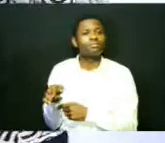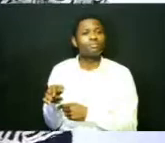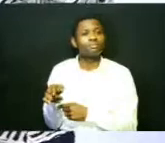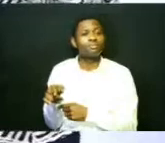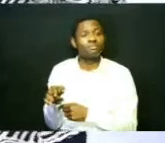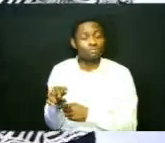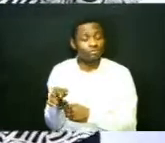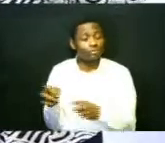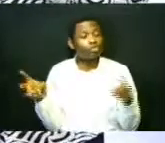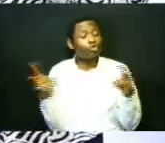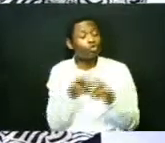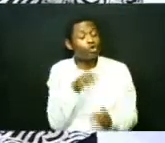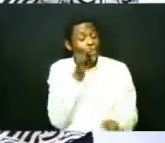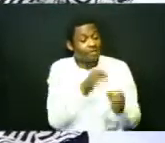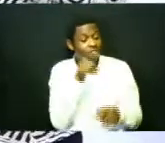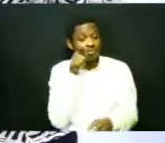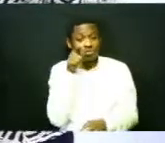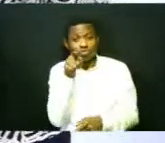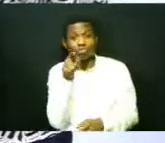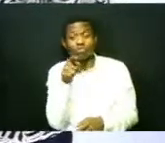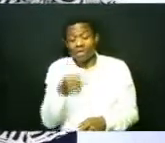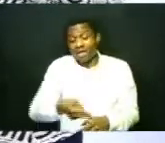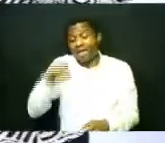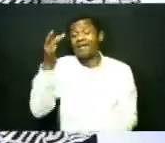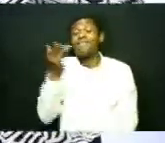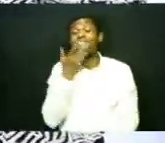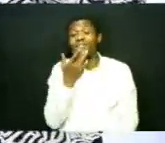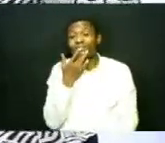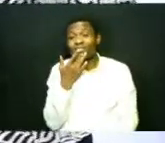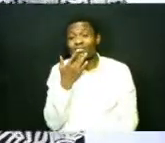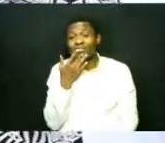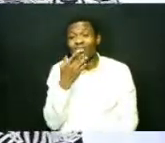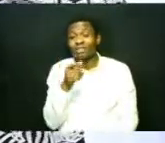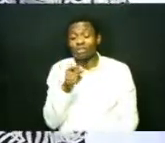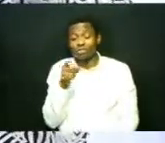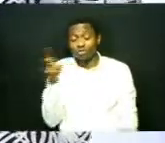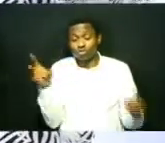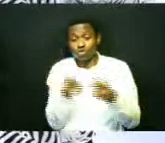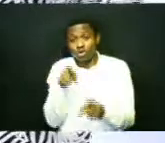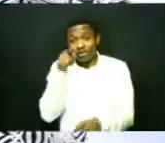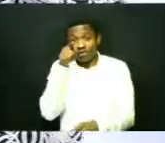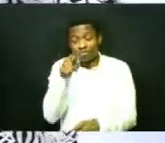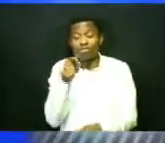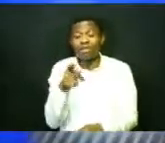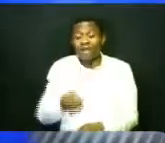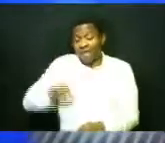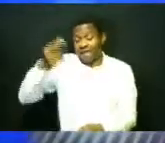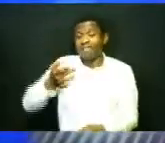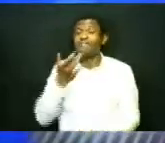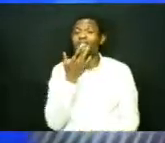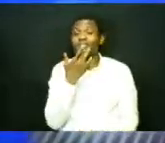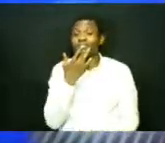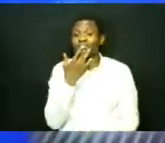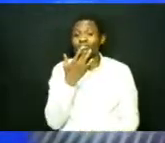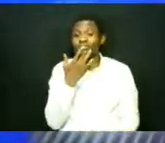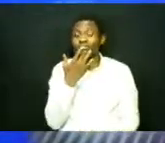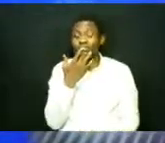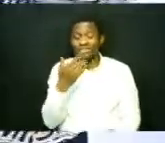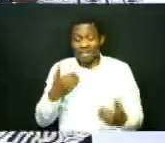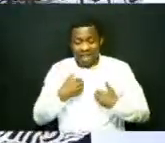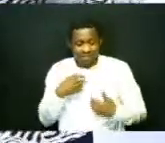are highly favored, if you are highly favored, there is